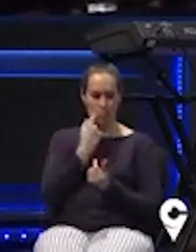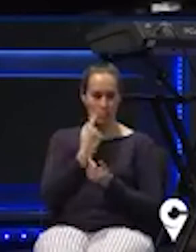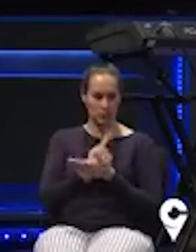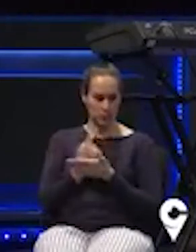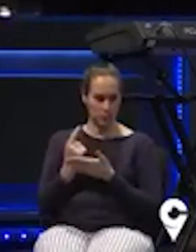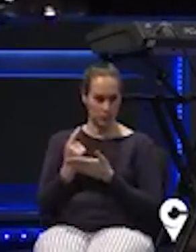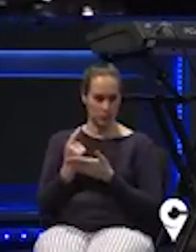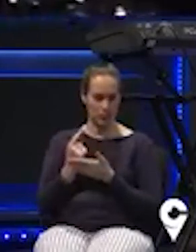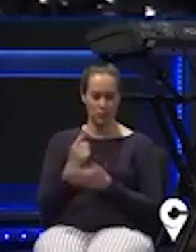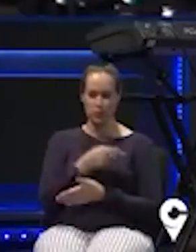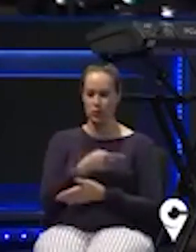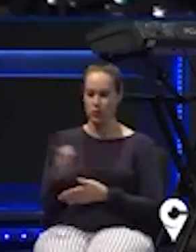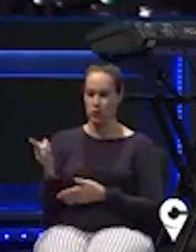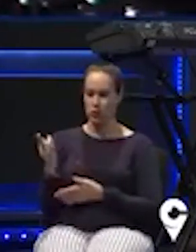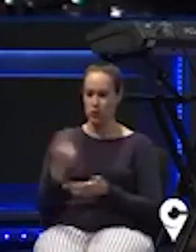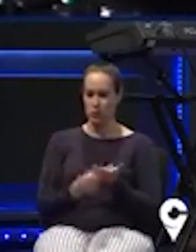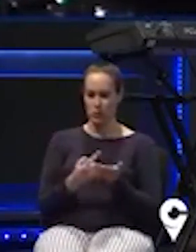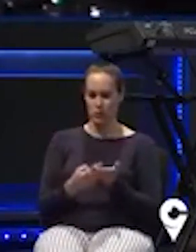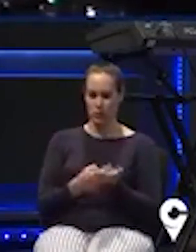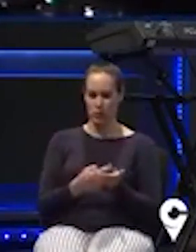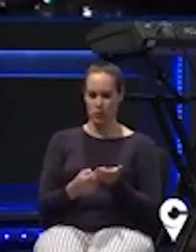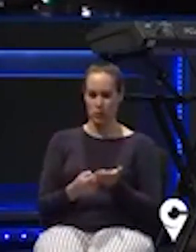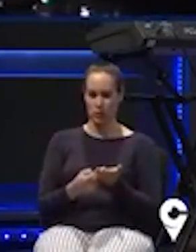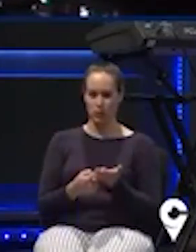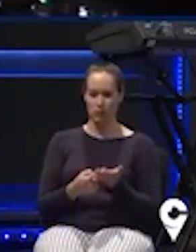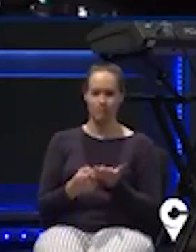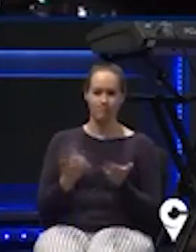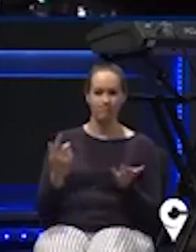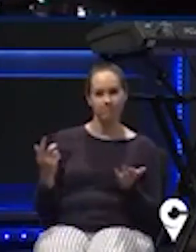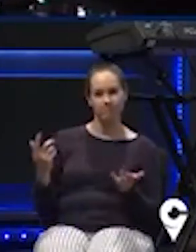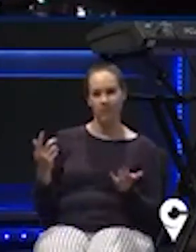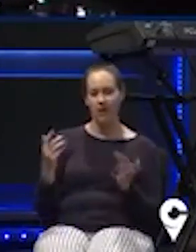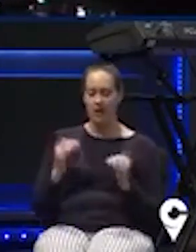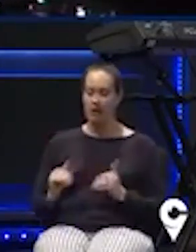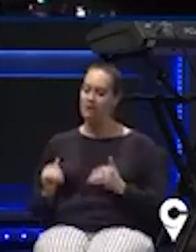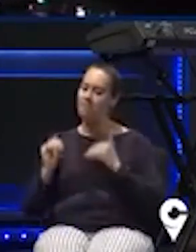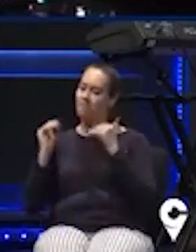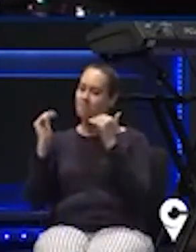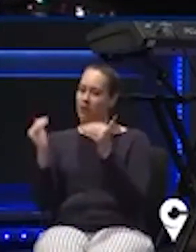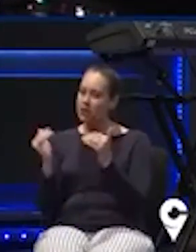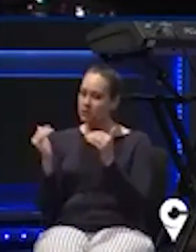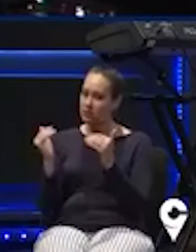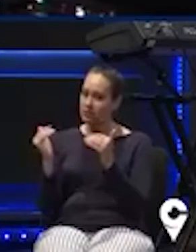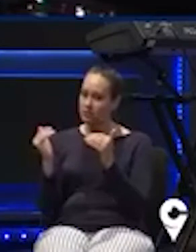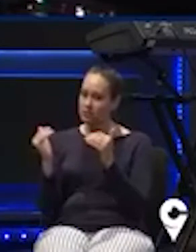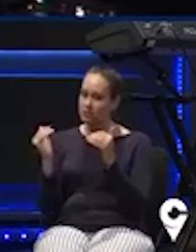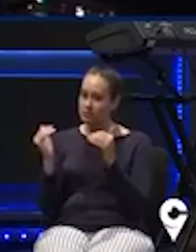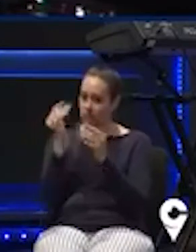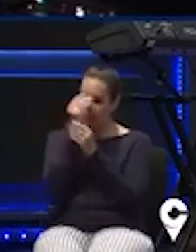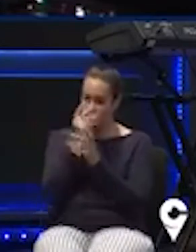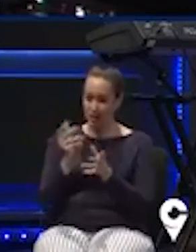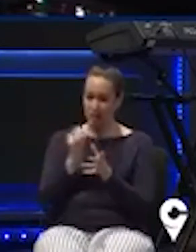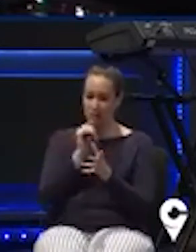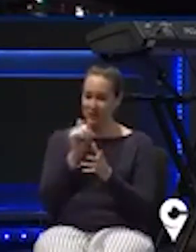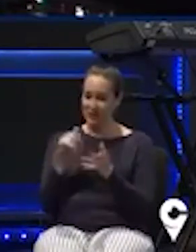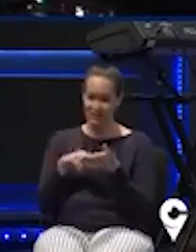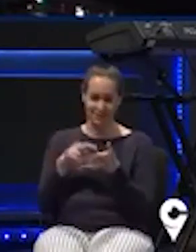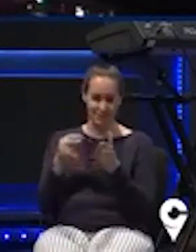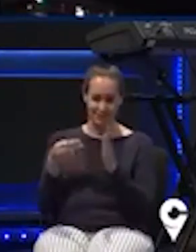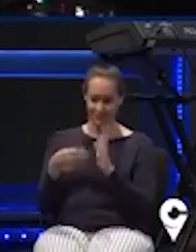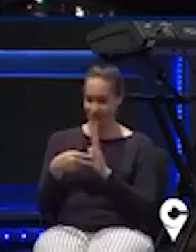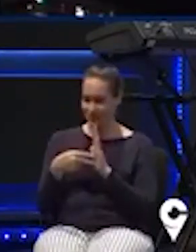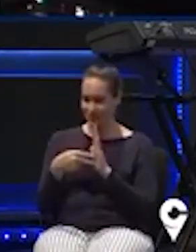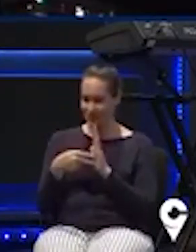the discussion that went somewhere along the line that advancing the gospel does not always